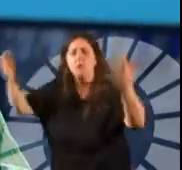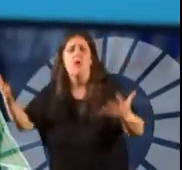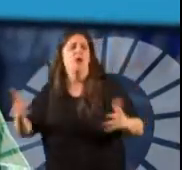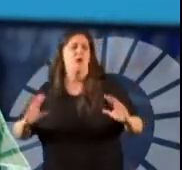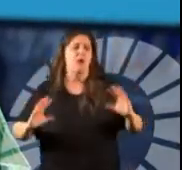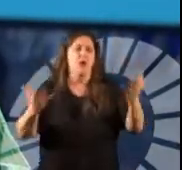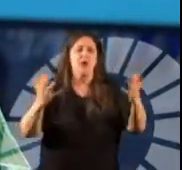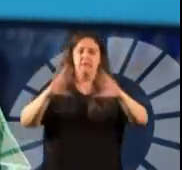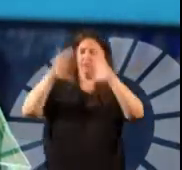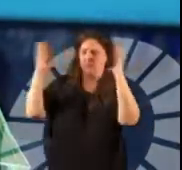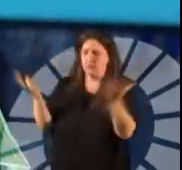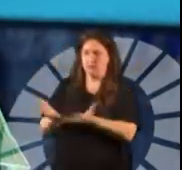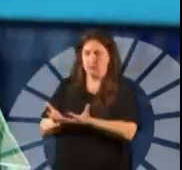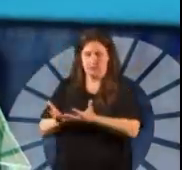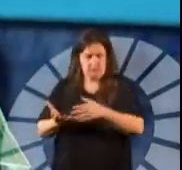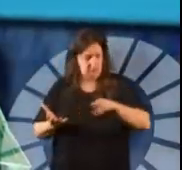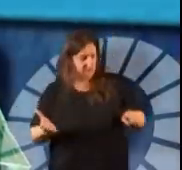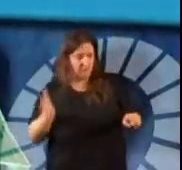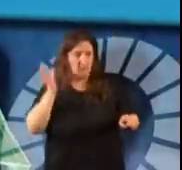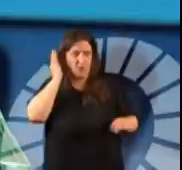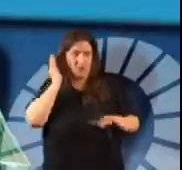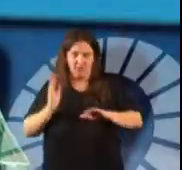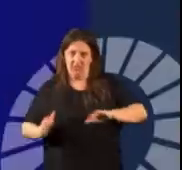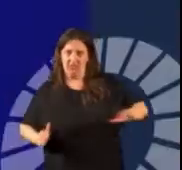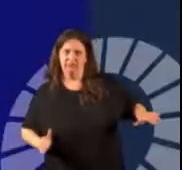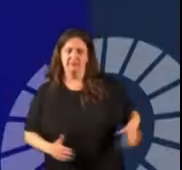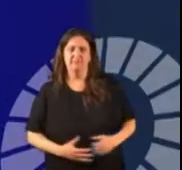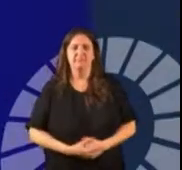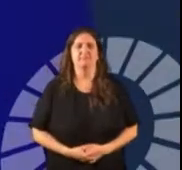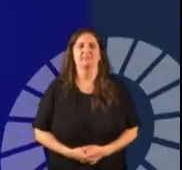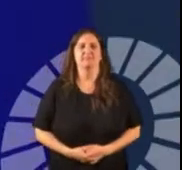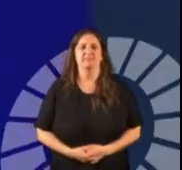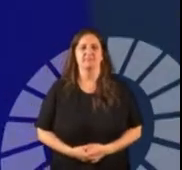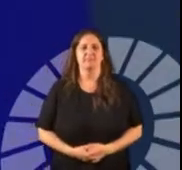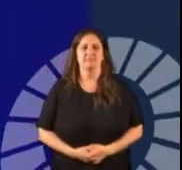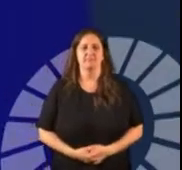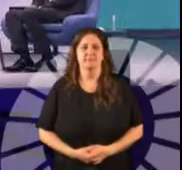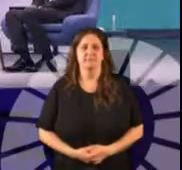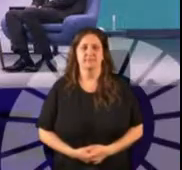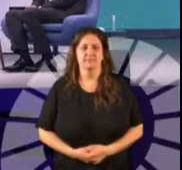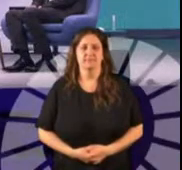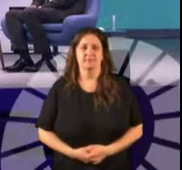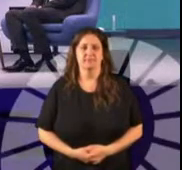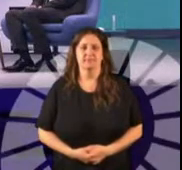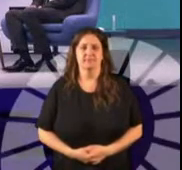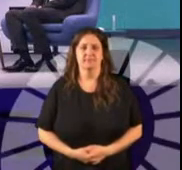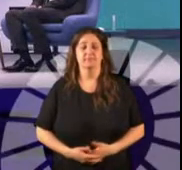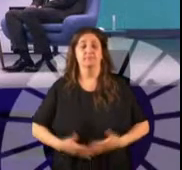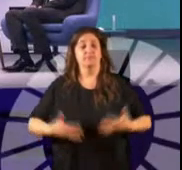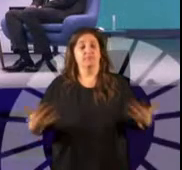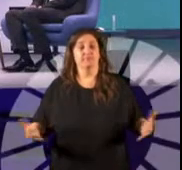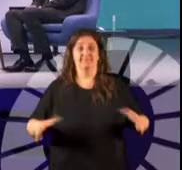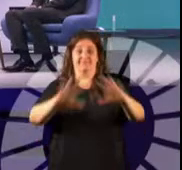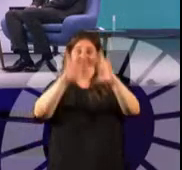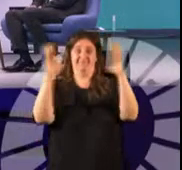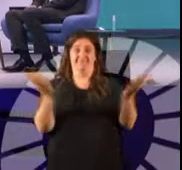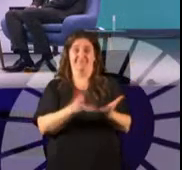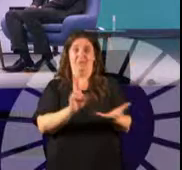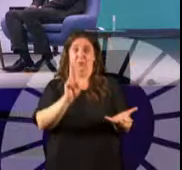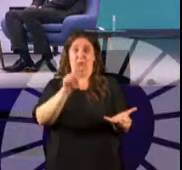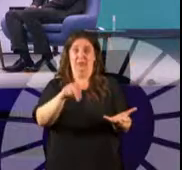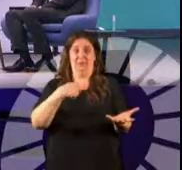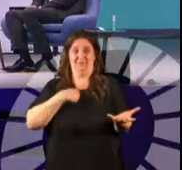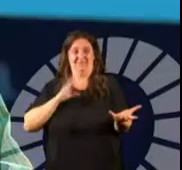work for UN Women, my budget was also one quarter